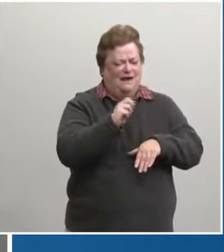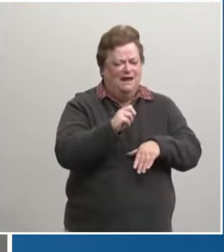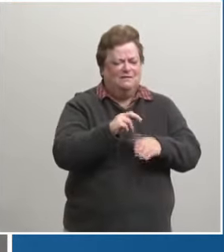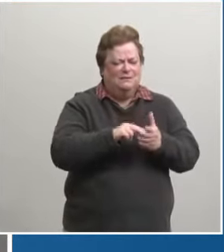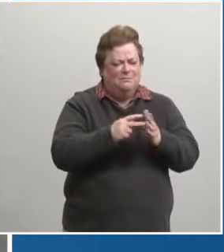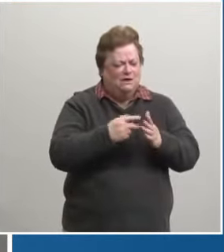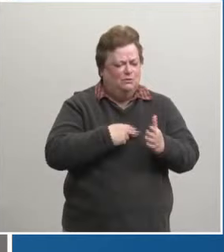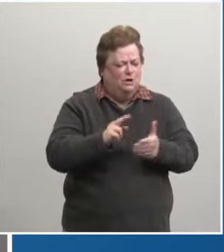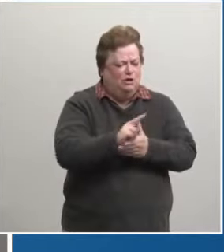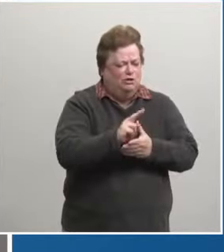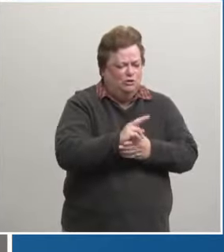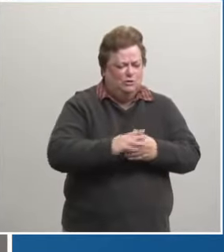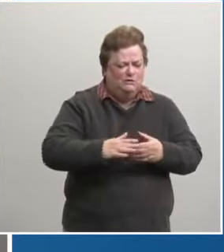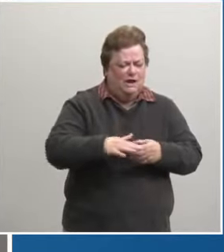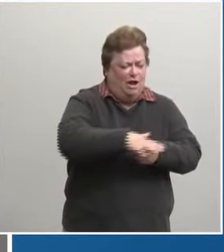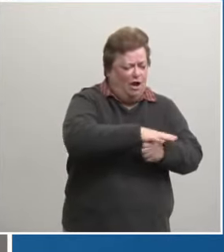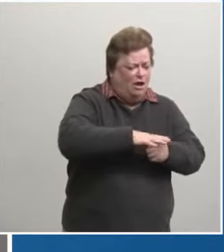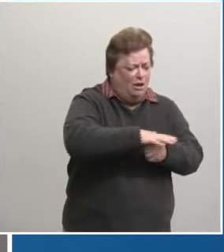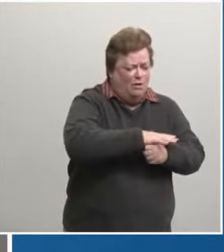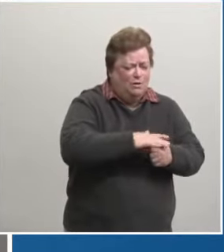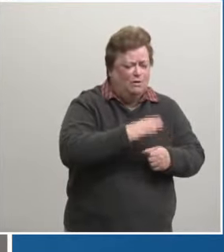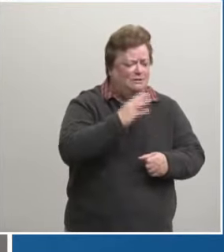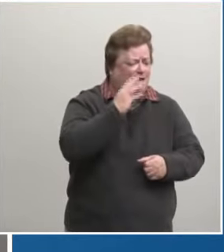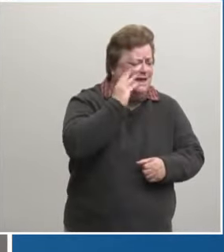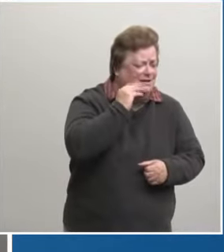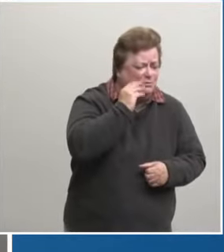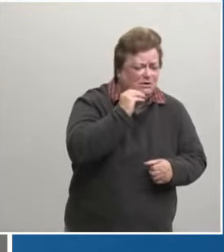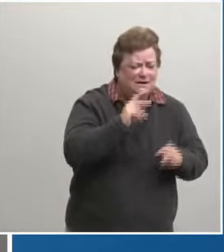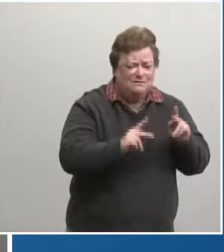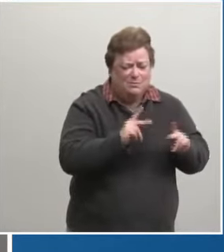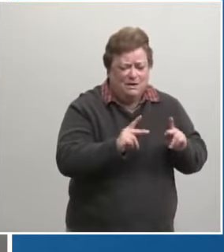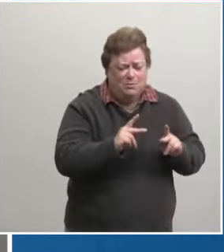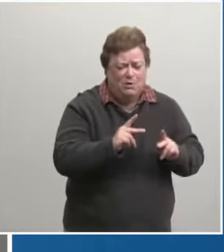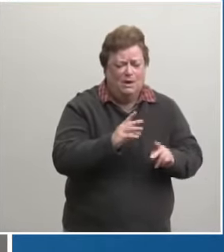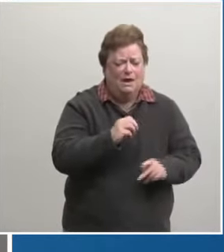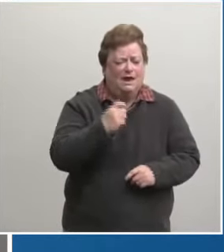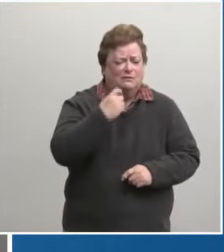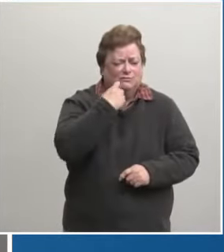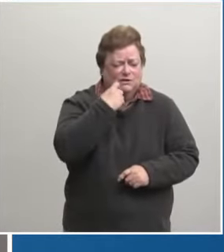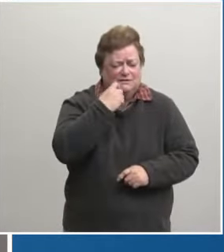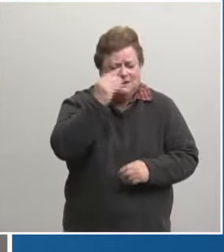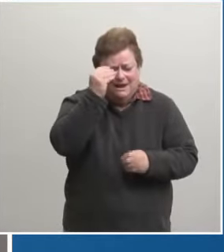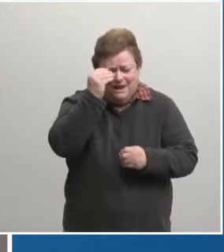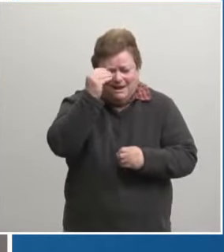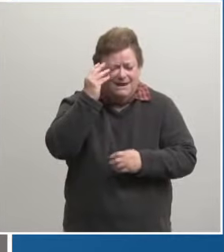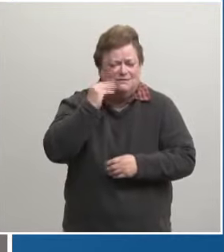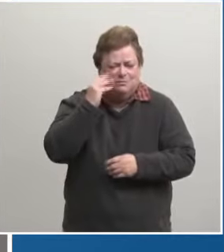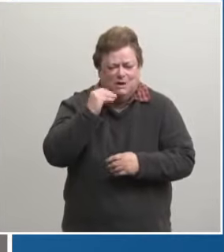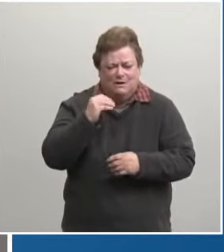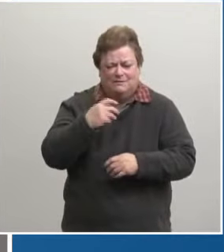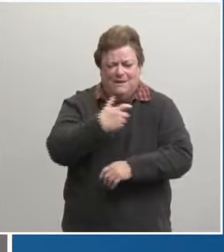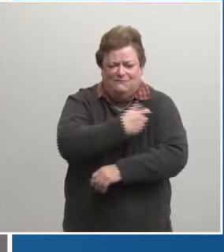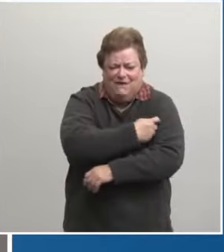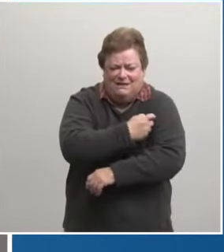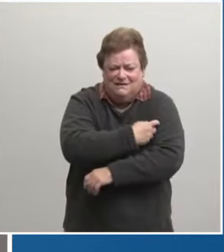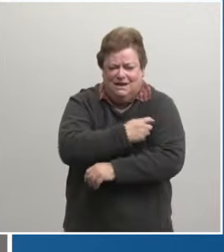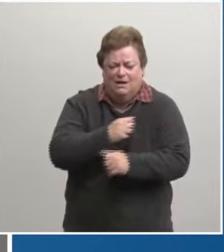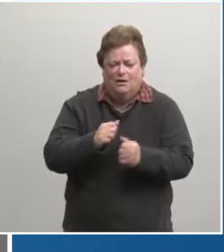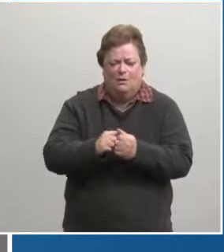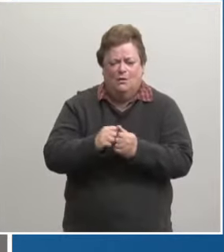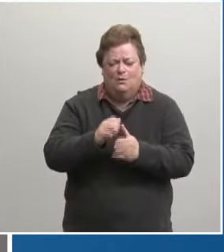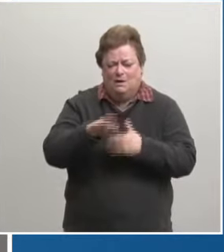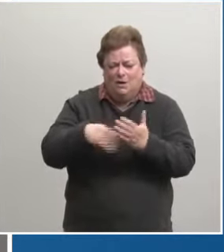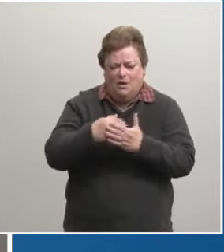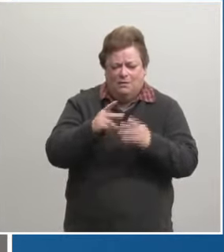of local public health and immunization expertise, combined with our recent experiences vaccinating frontline healthcare workers and others in Phase